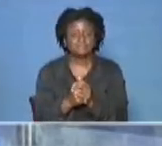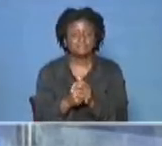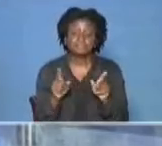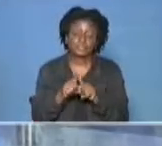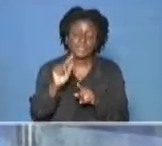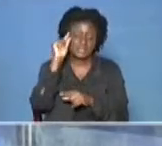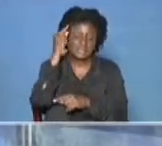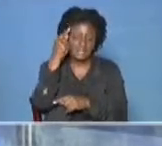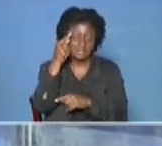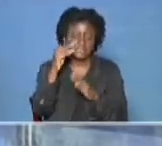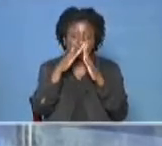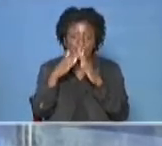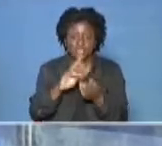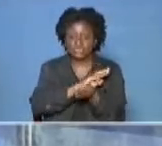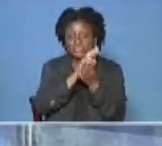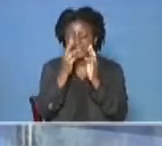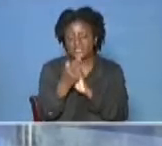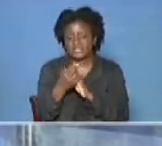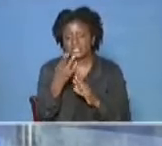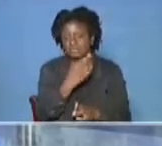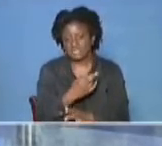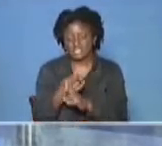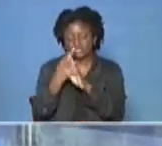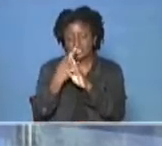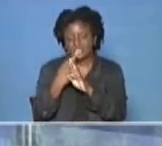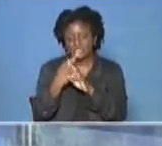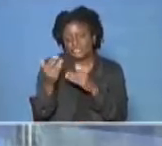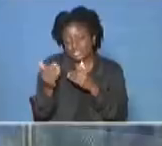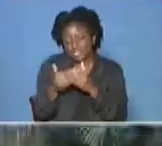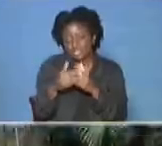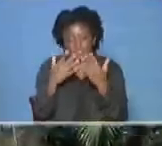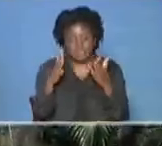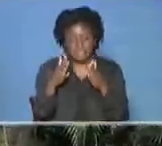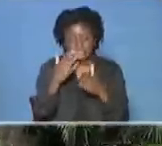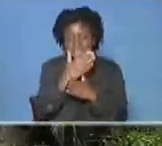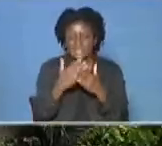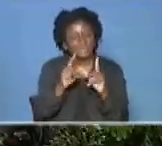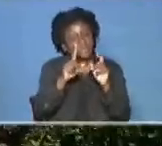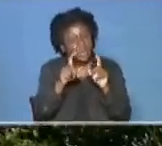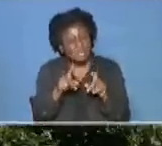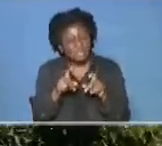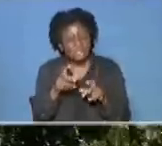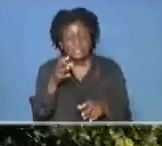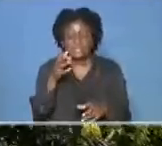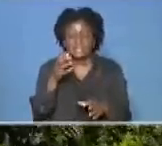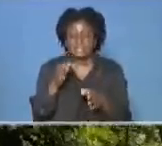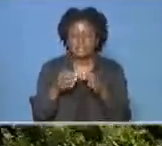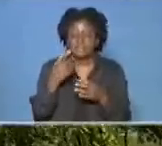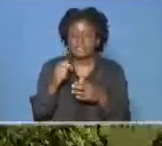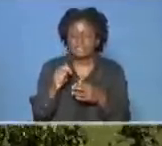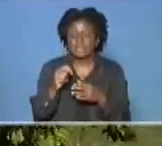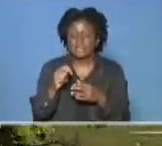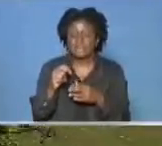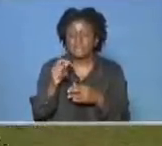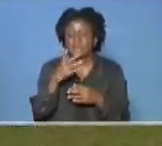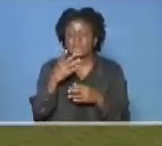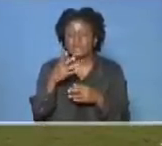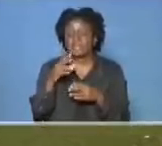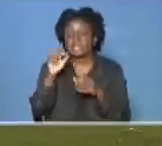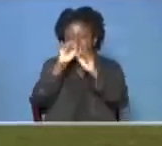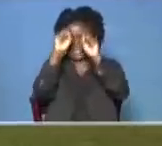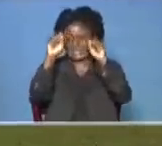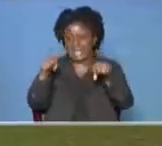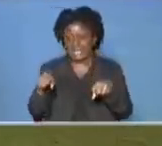government houses renovation and restoration nears completion, some question if the centuries-old vandalized statue of